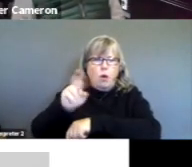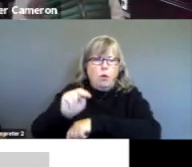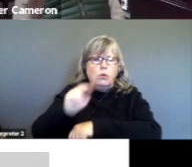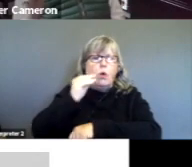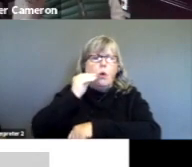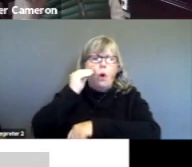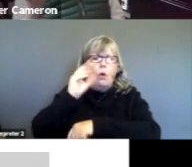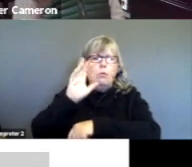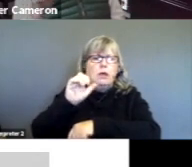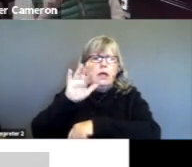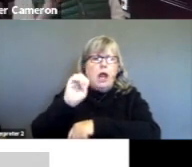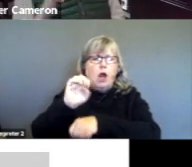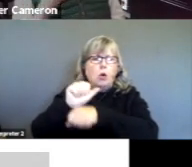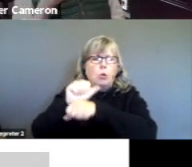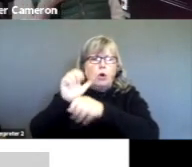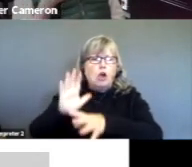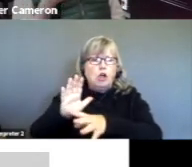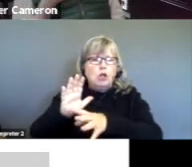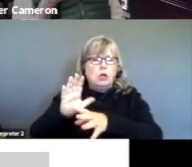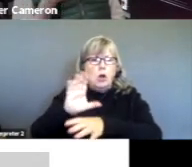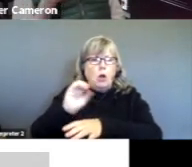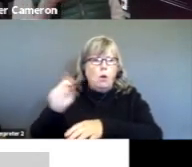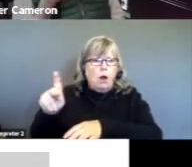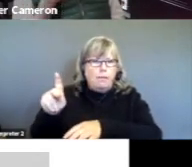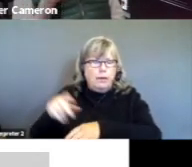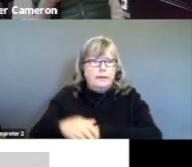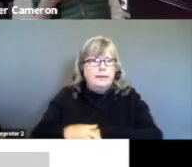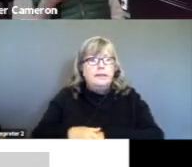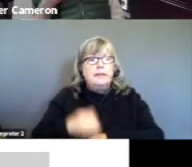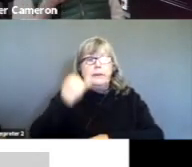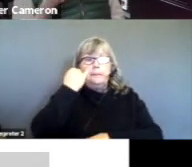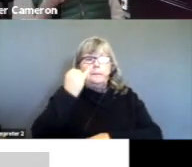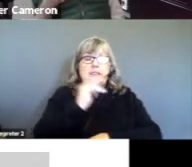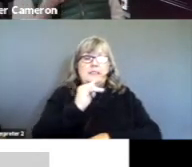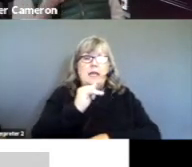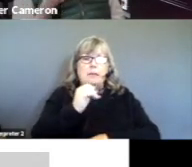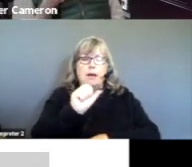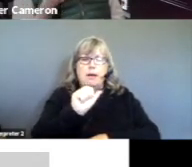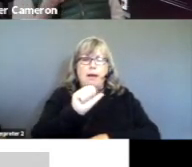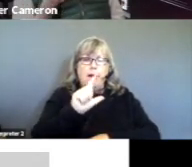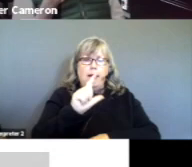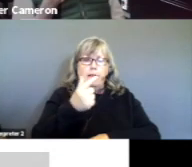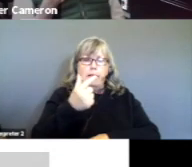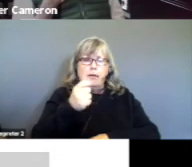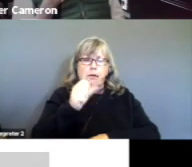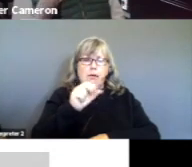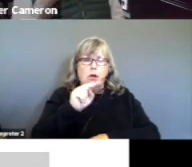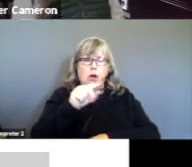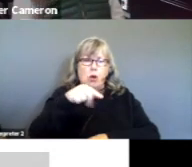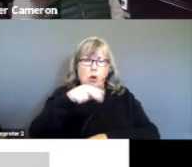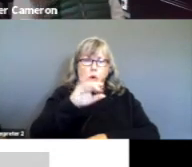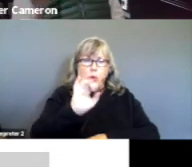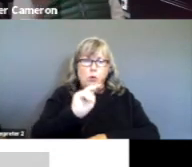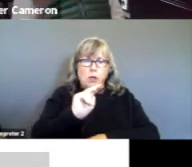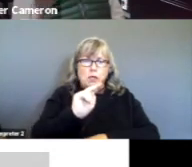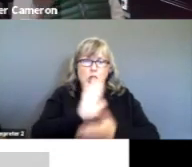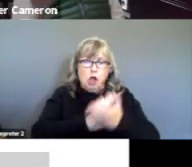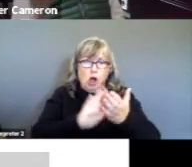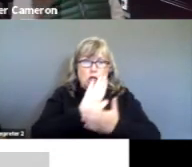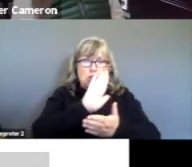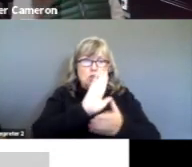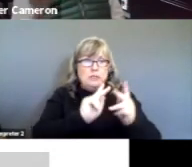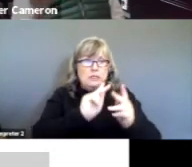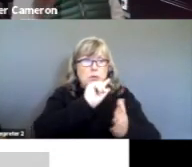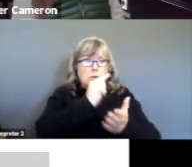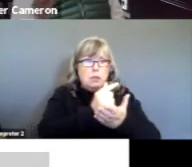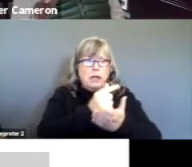Similarly, these are graduates of Algonquin College who are part of